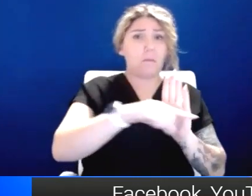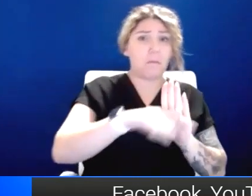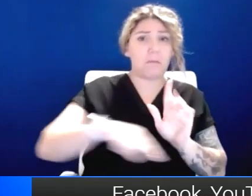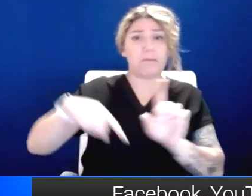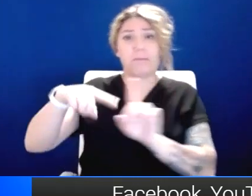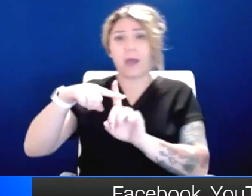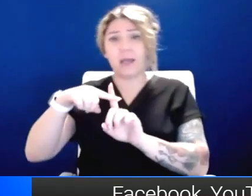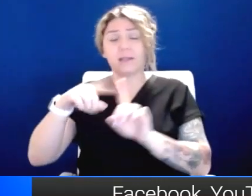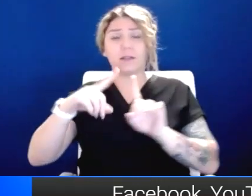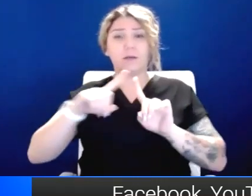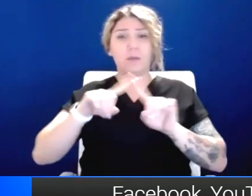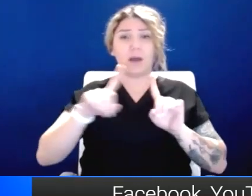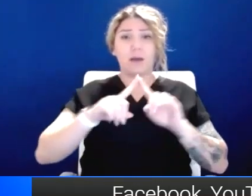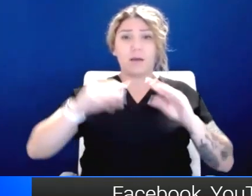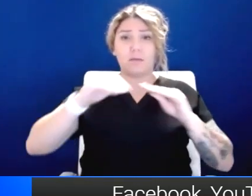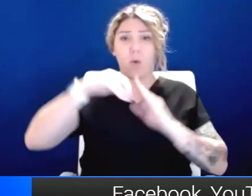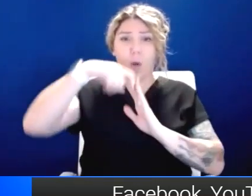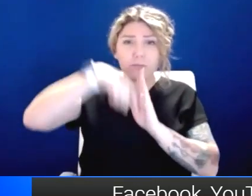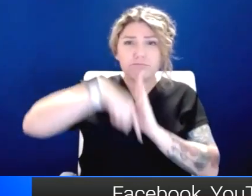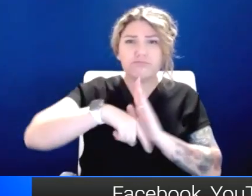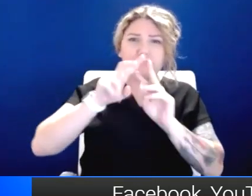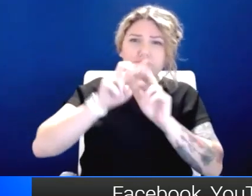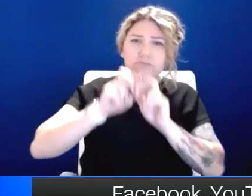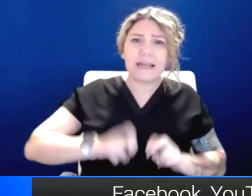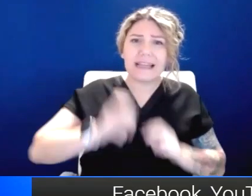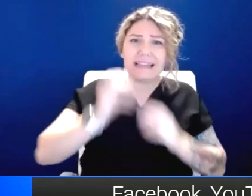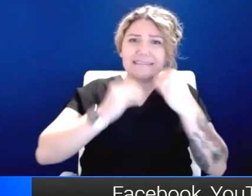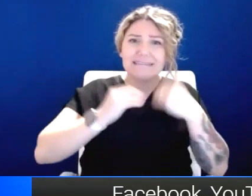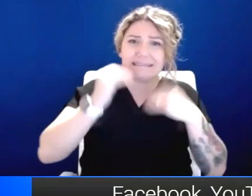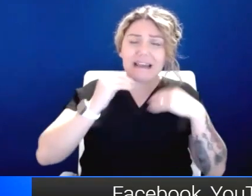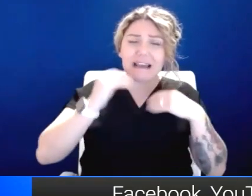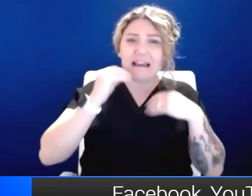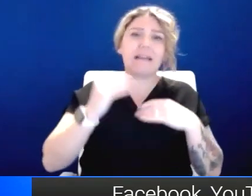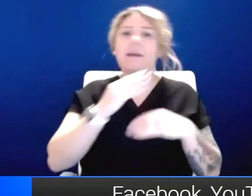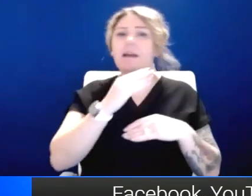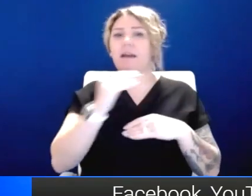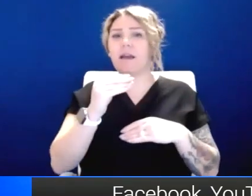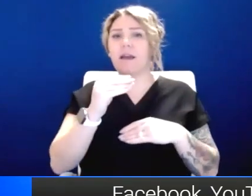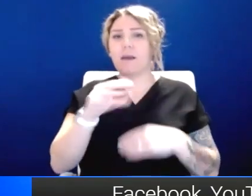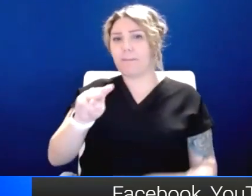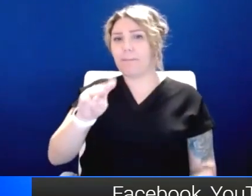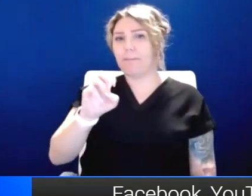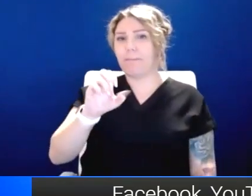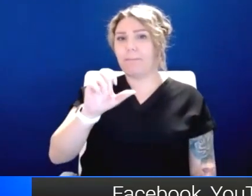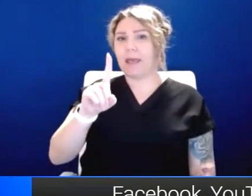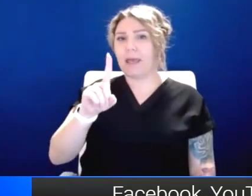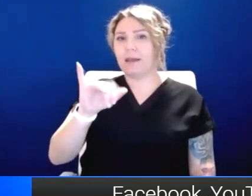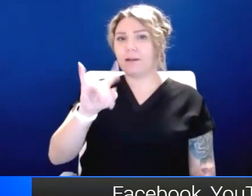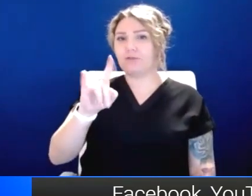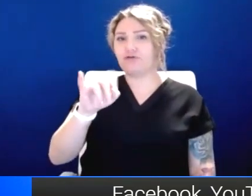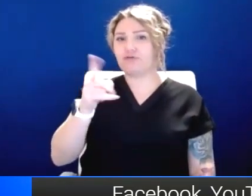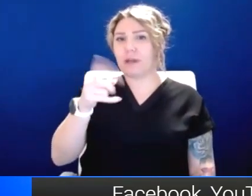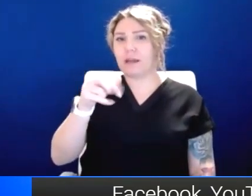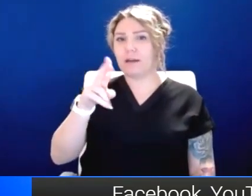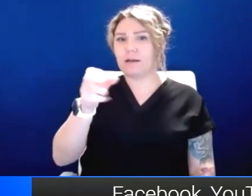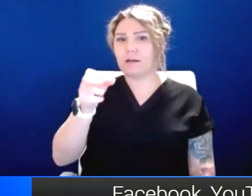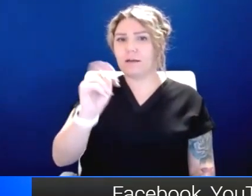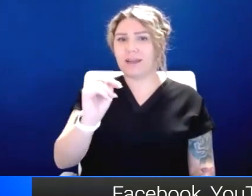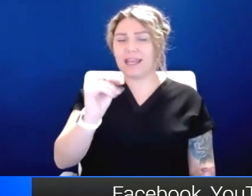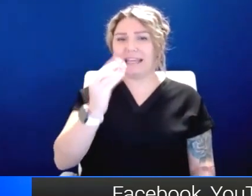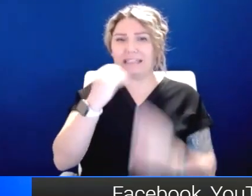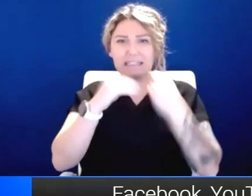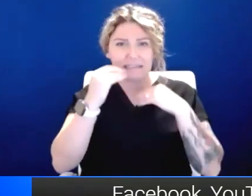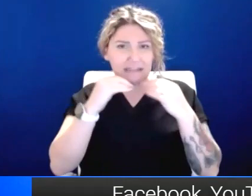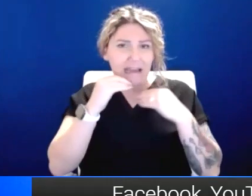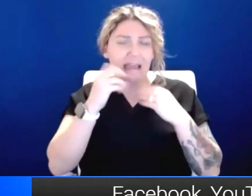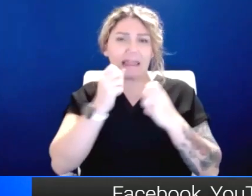and more at the diet, and we feel that the Mediterranean diet is more like a brain diet. Having a lot of fish, a